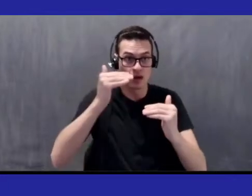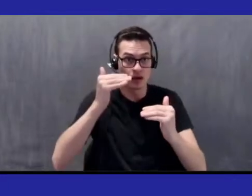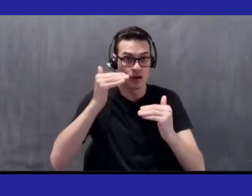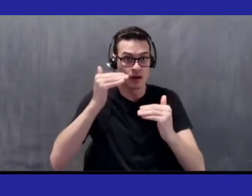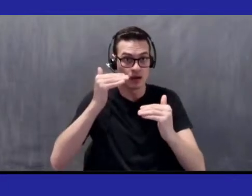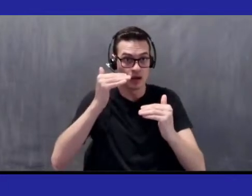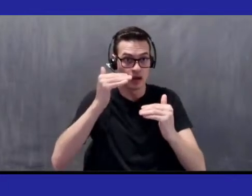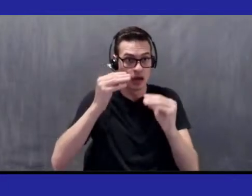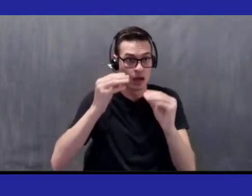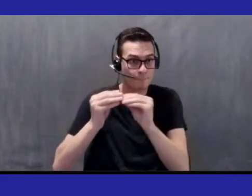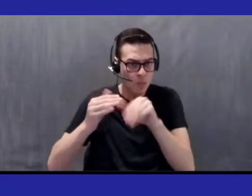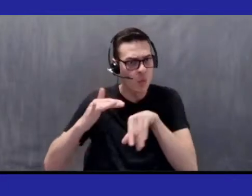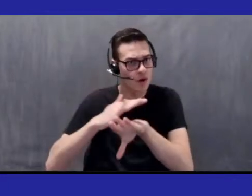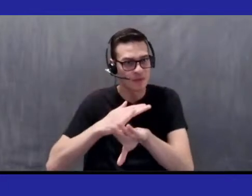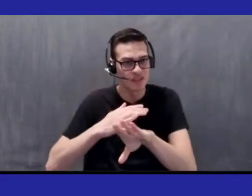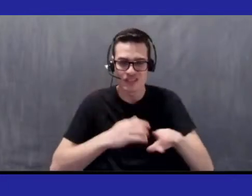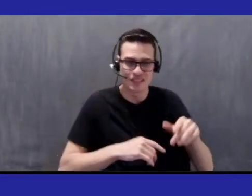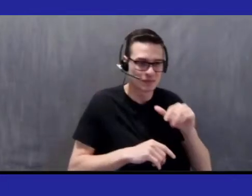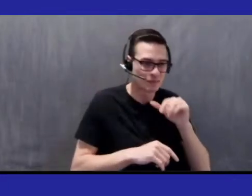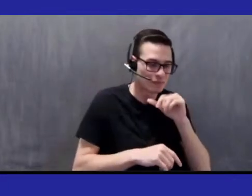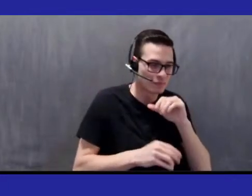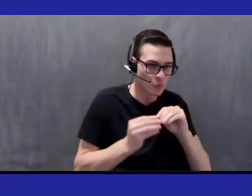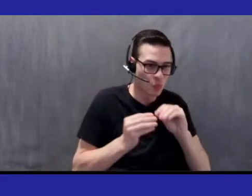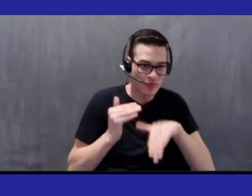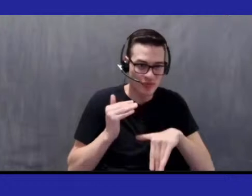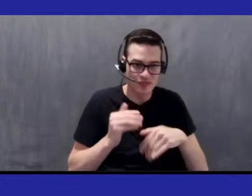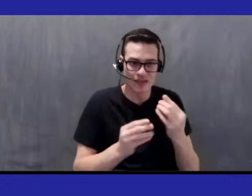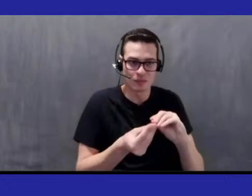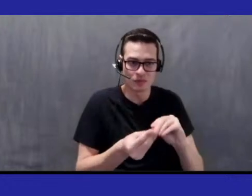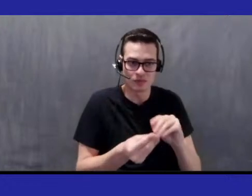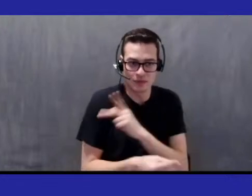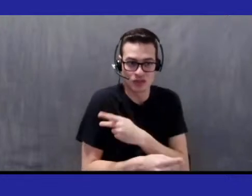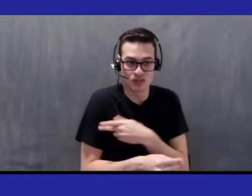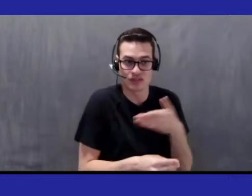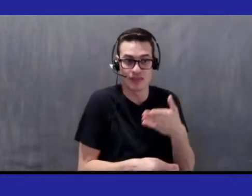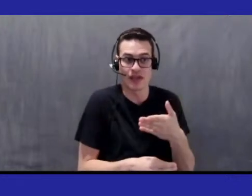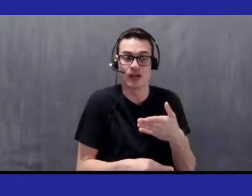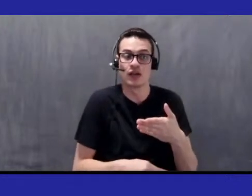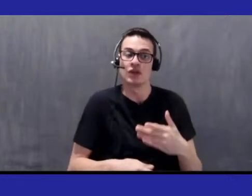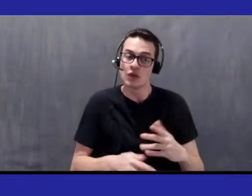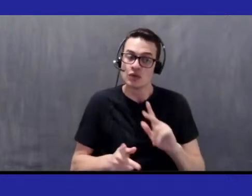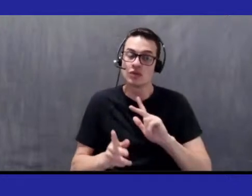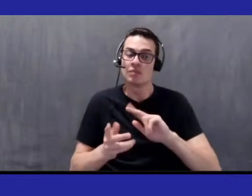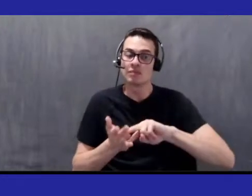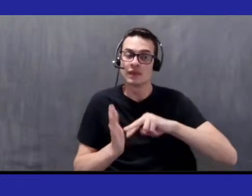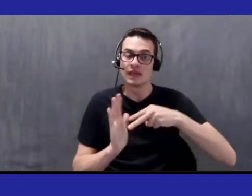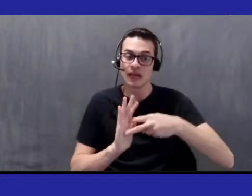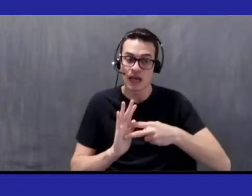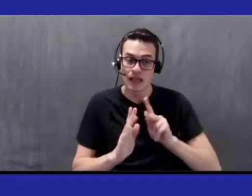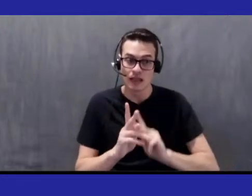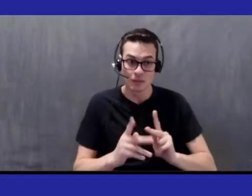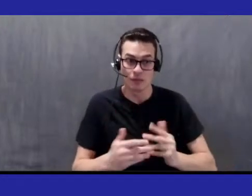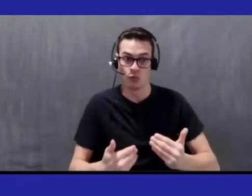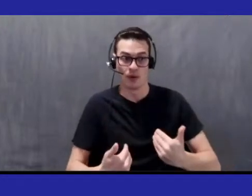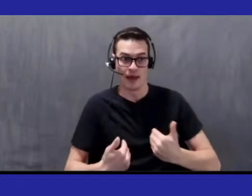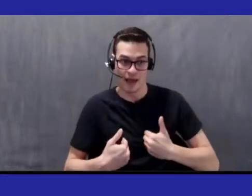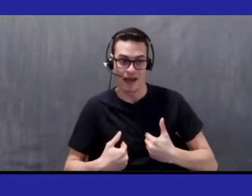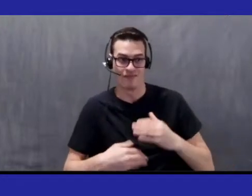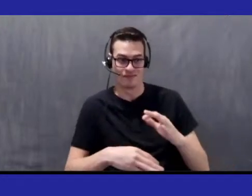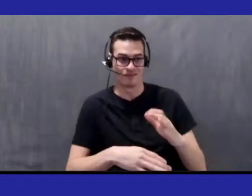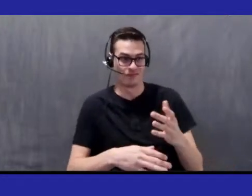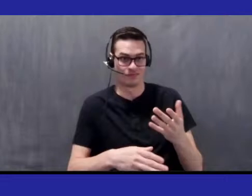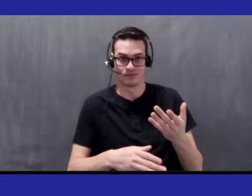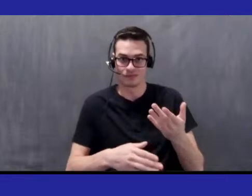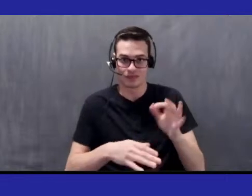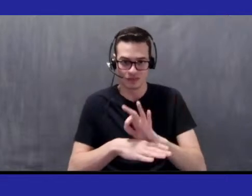with devoted sickle cell centers appear to do a better job keeping patients out of the hospital, which of course is a system priority,